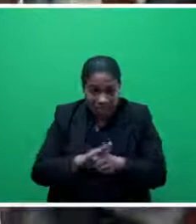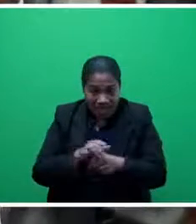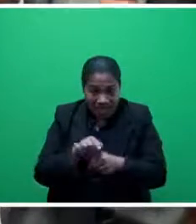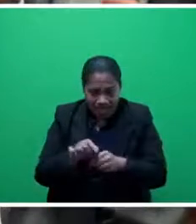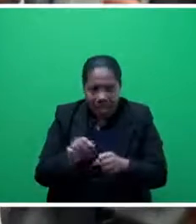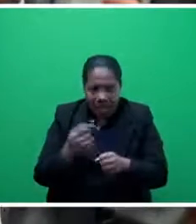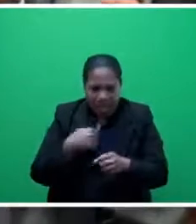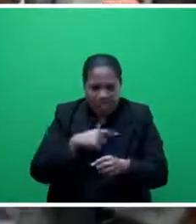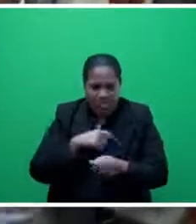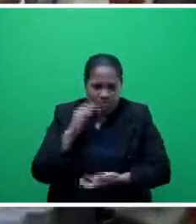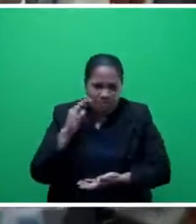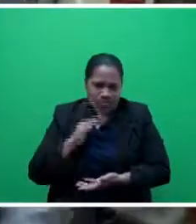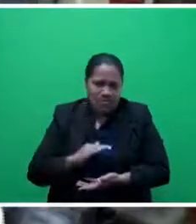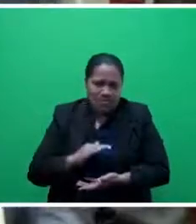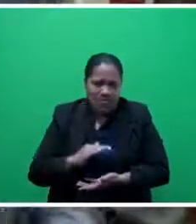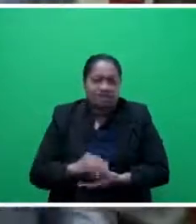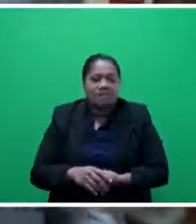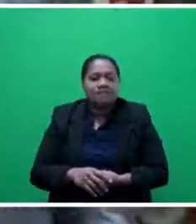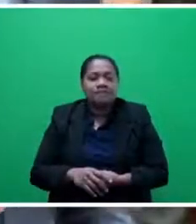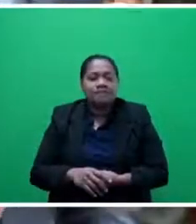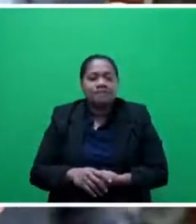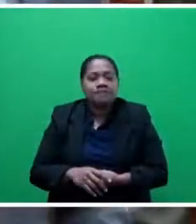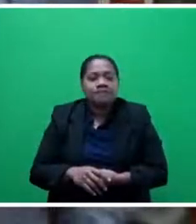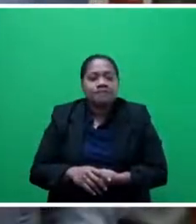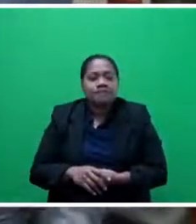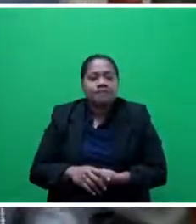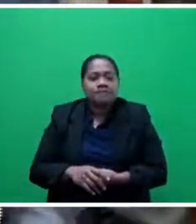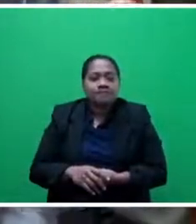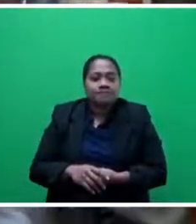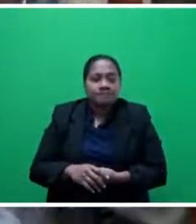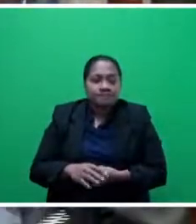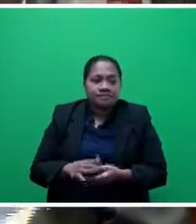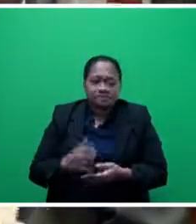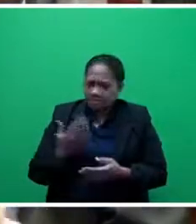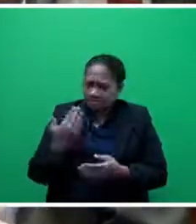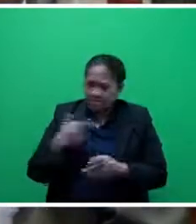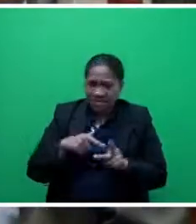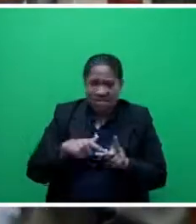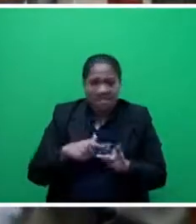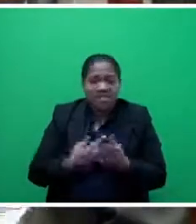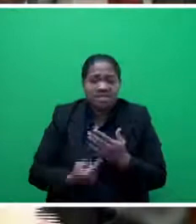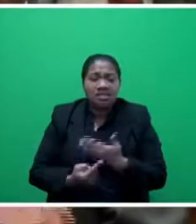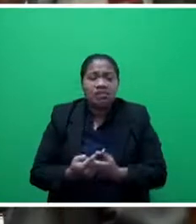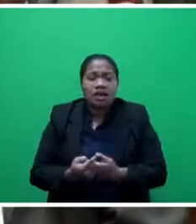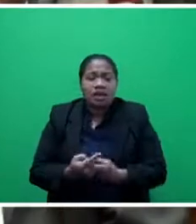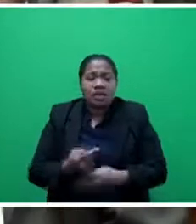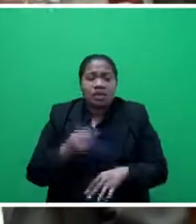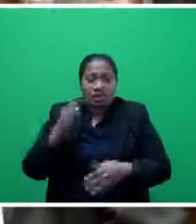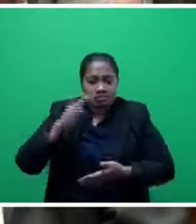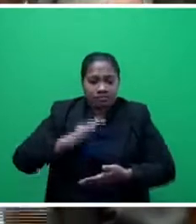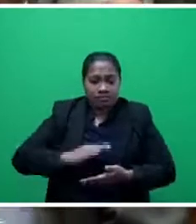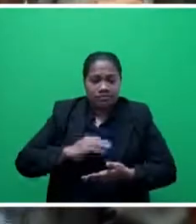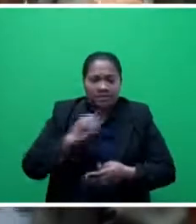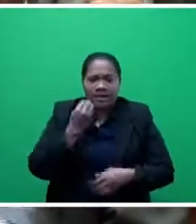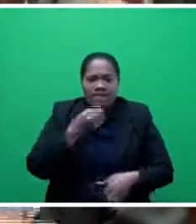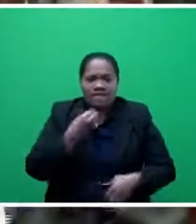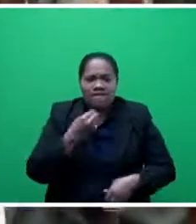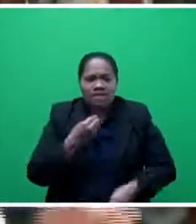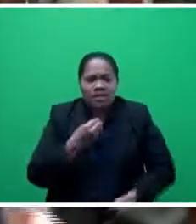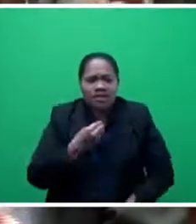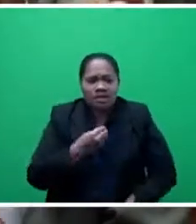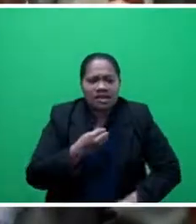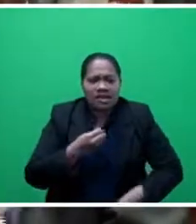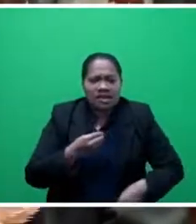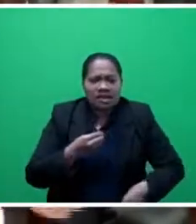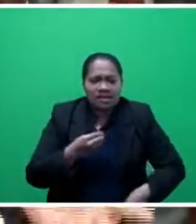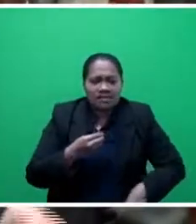Speaker, sir, a few years ago we had completely reduced the duty to 0% on a number of fruit items, for example, things like,